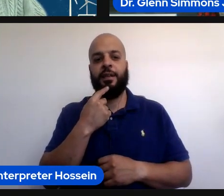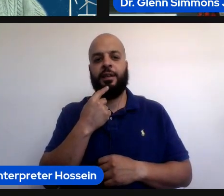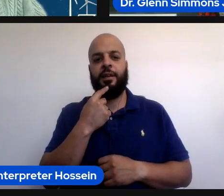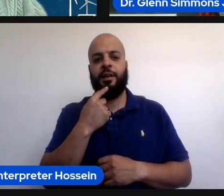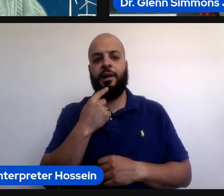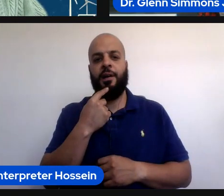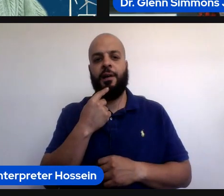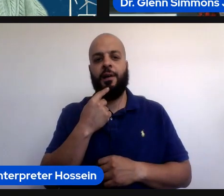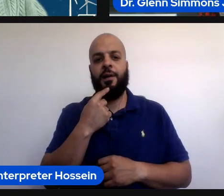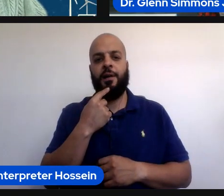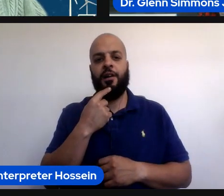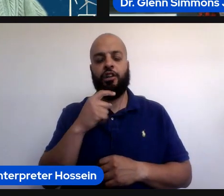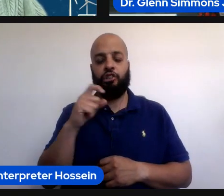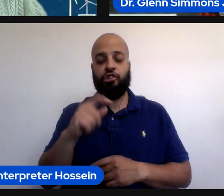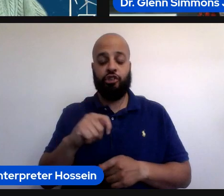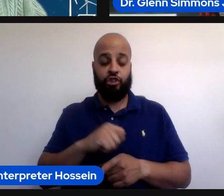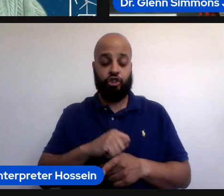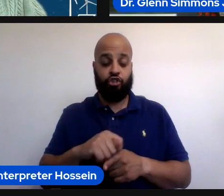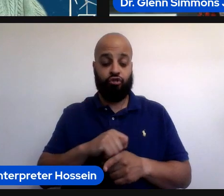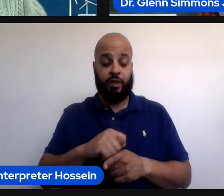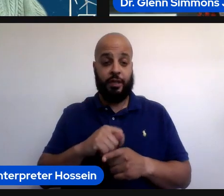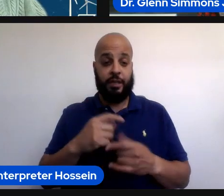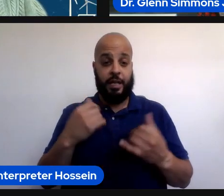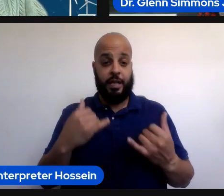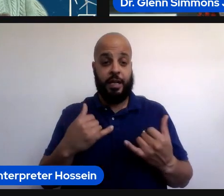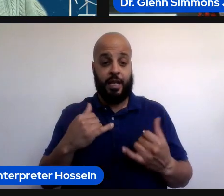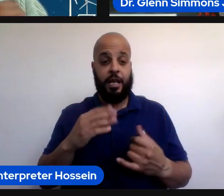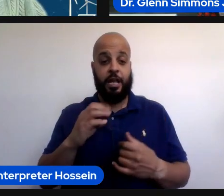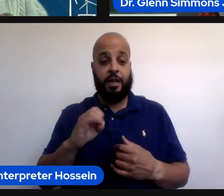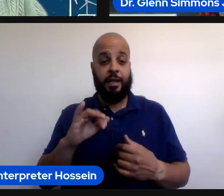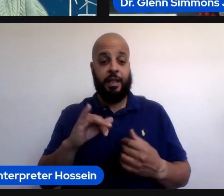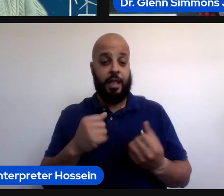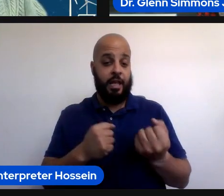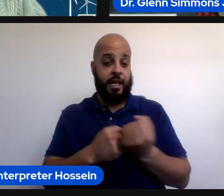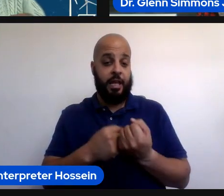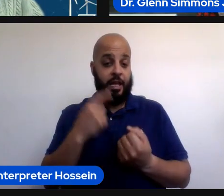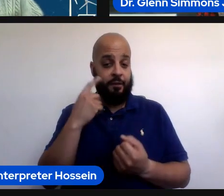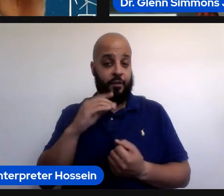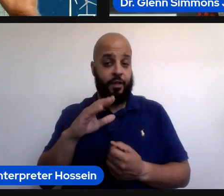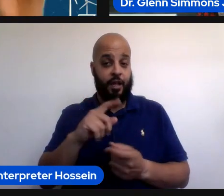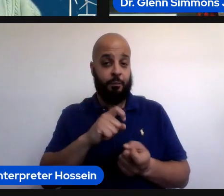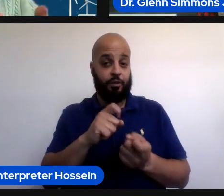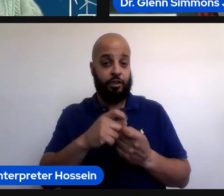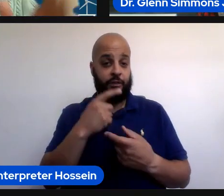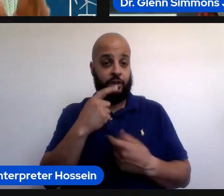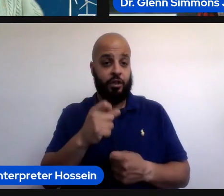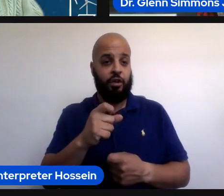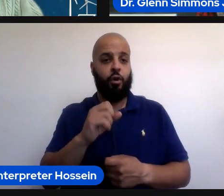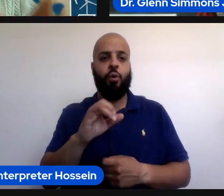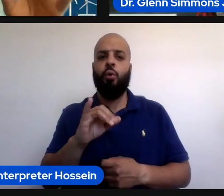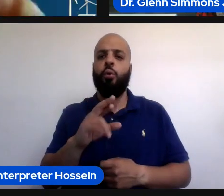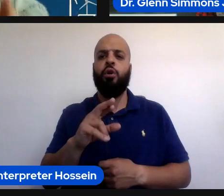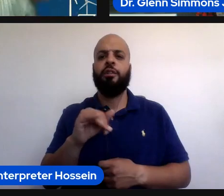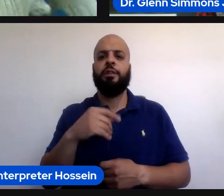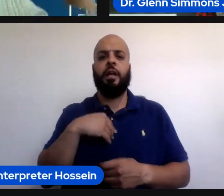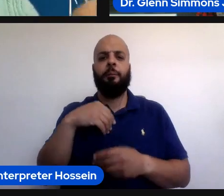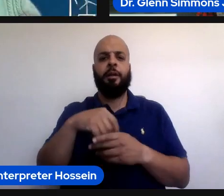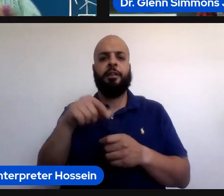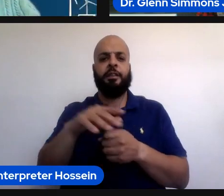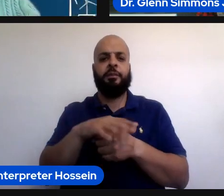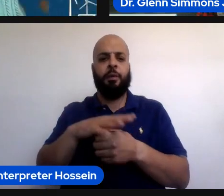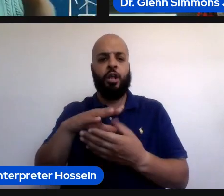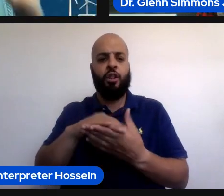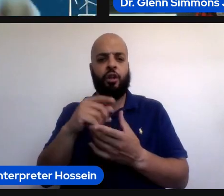should trainees now be like advocating for their particular interest, or is it like, I'm in the space to learn and I just